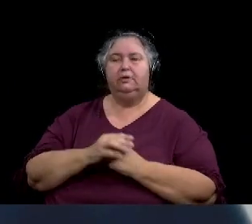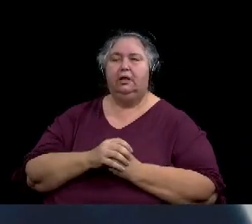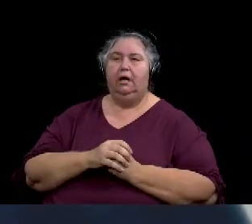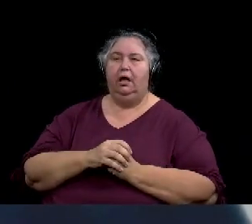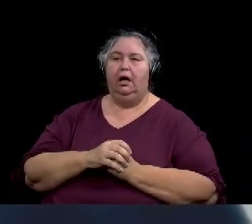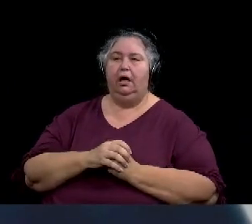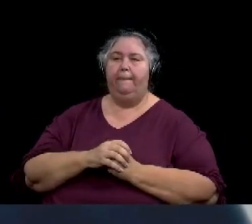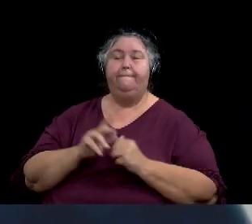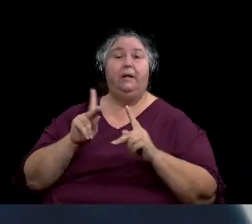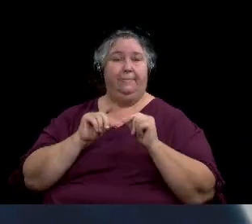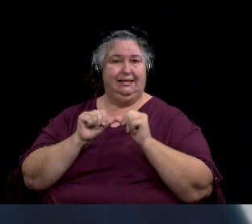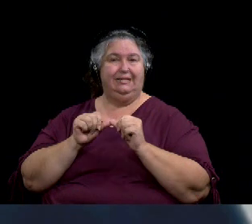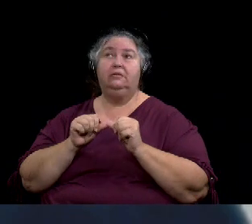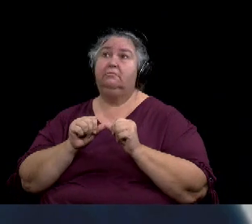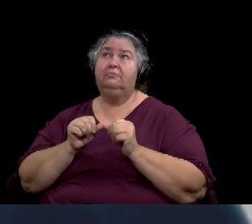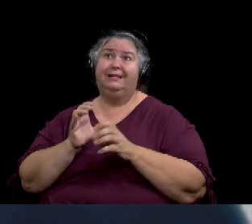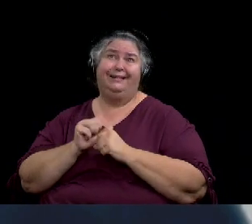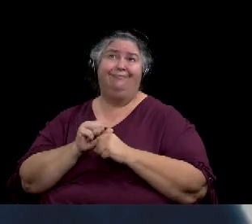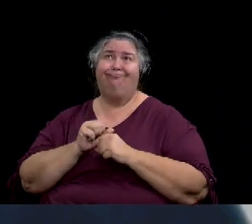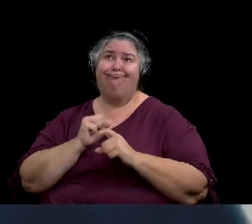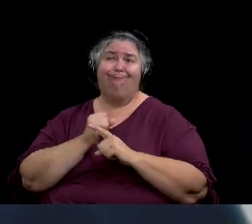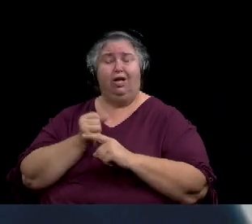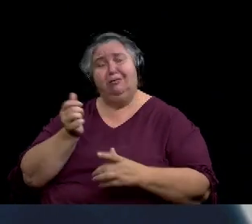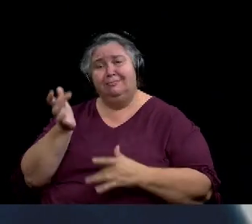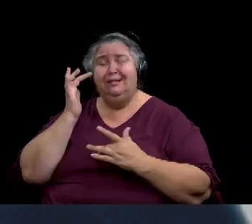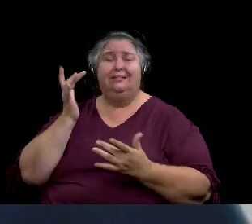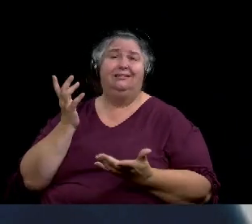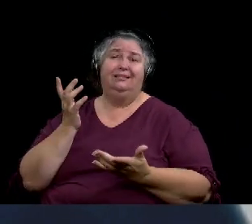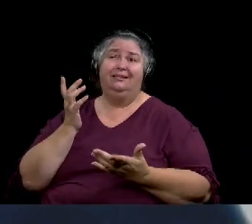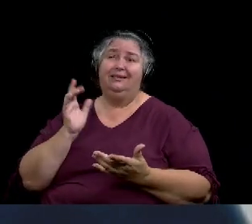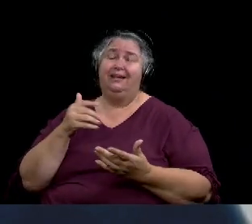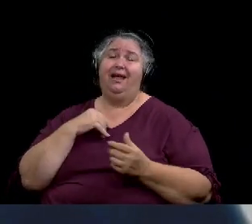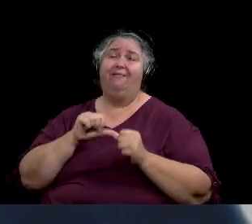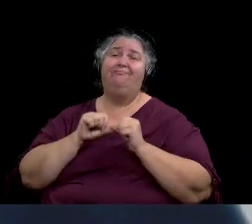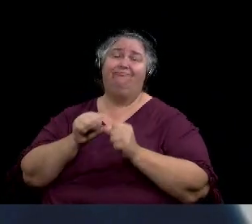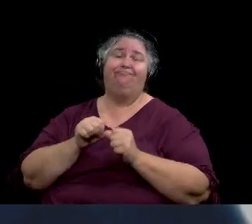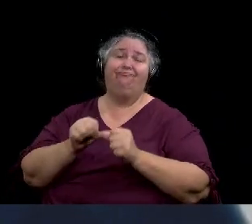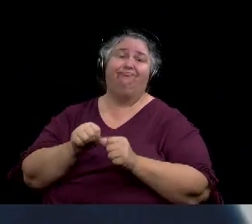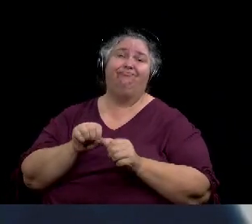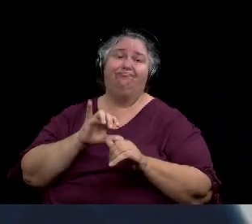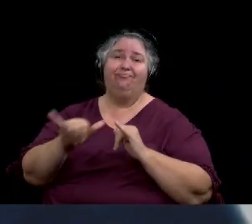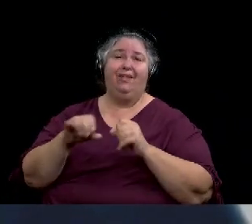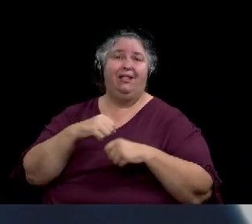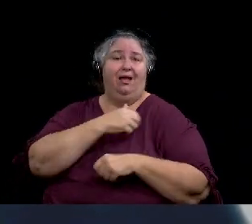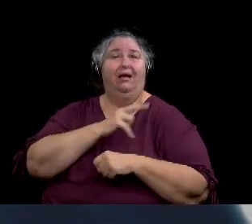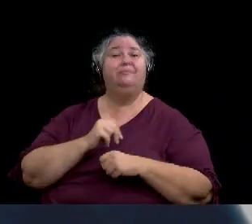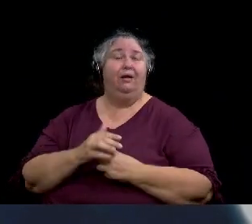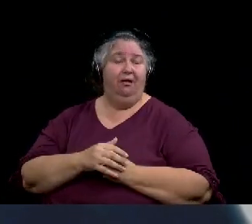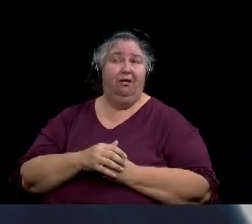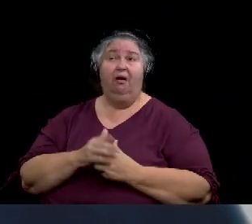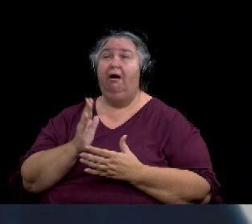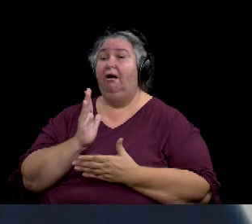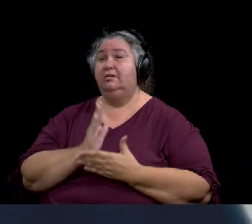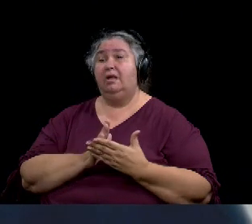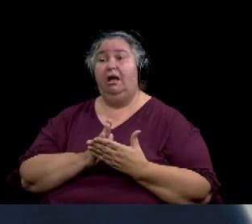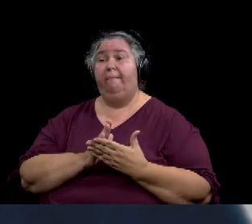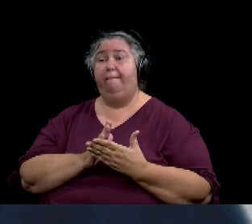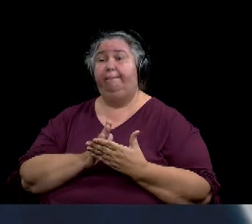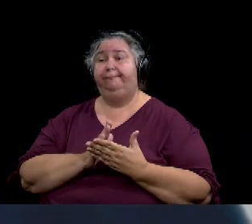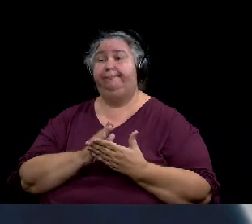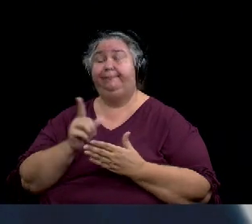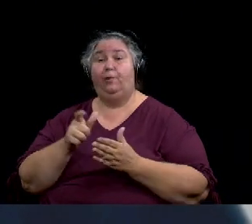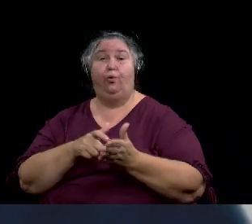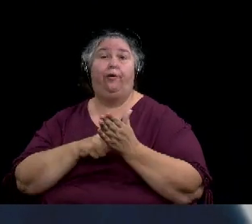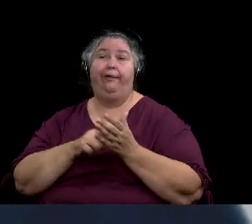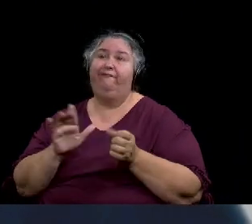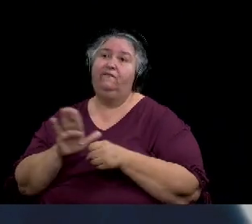People continue to get very, very sick and can have lengthy hospital stays, and some are requiring full